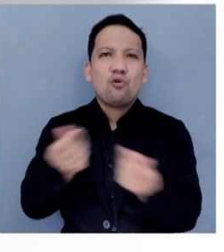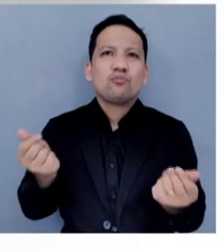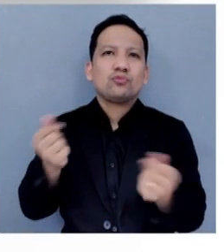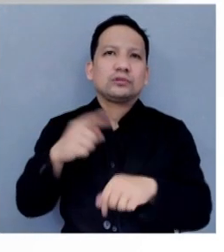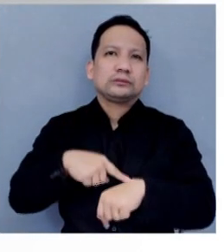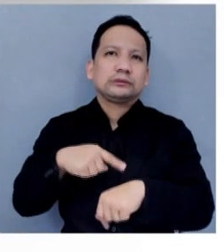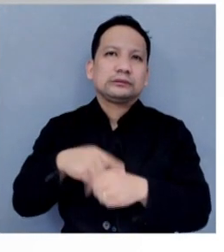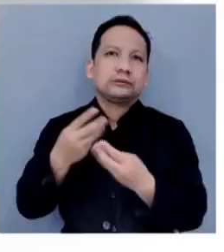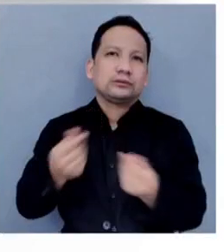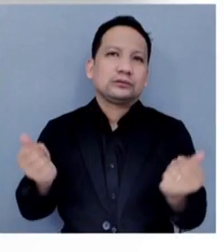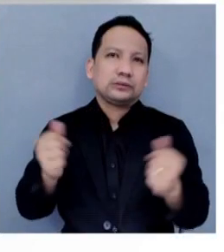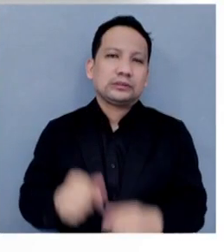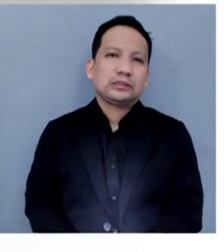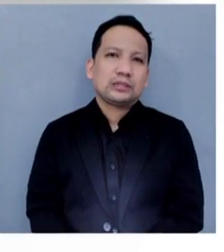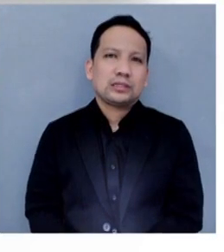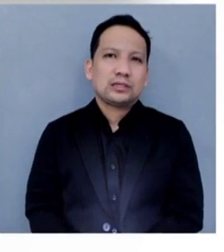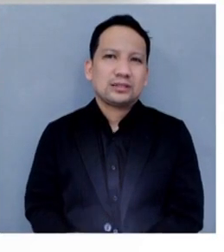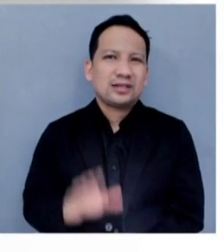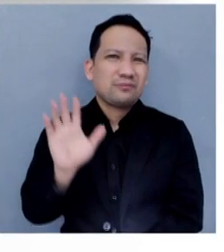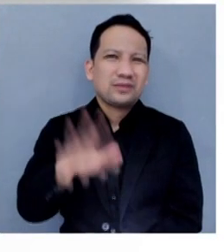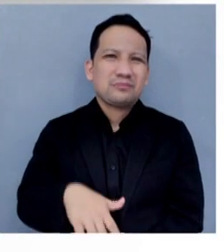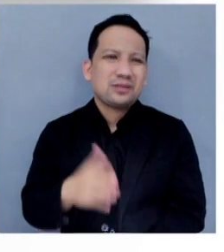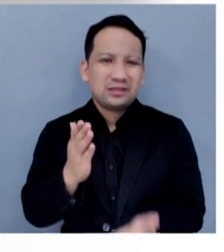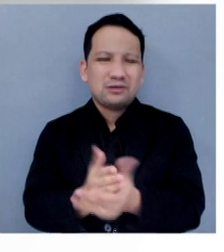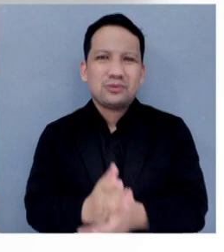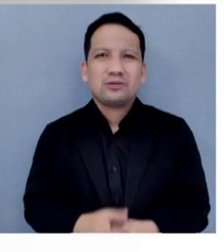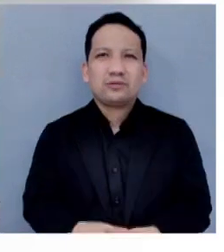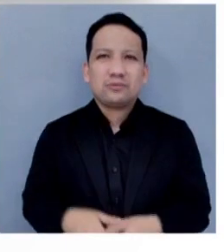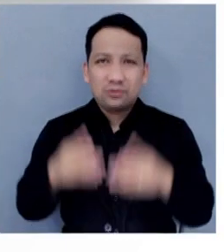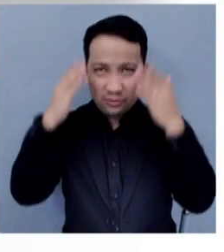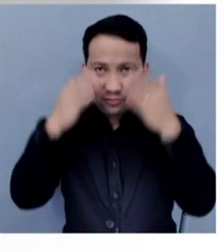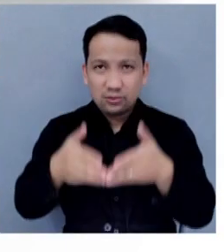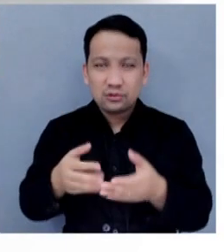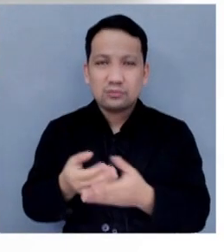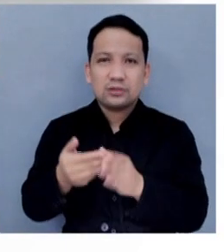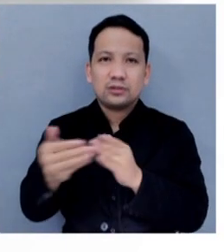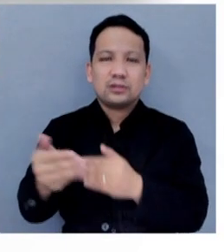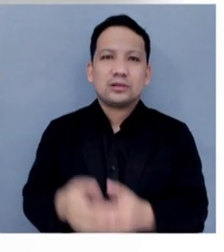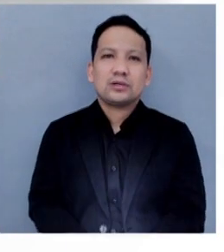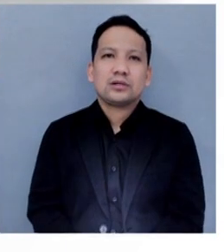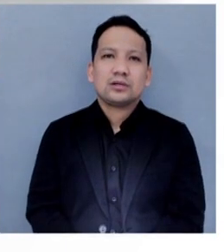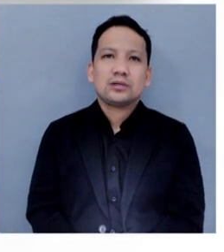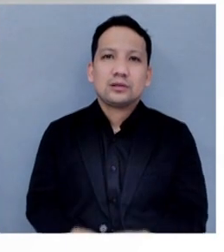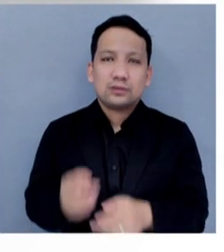dyan. Tama na muna yan. Concentrate na tayo sa agriculture, food production.